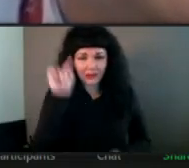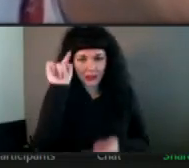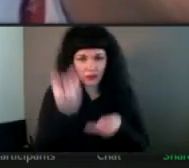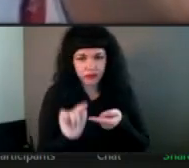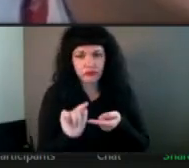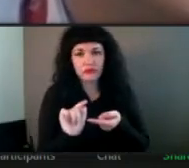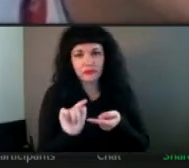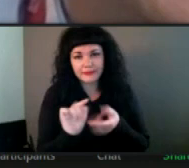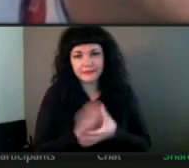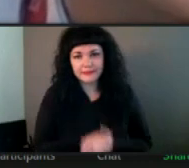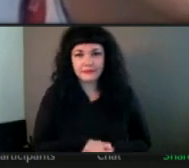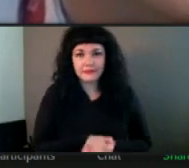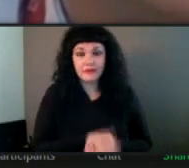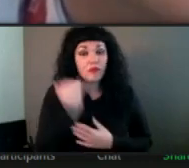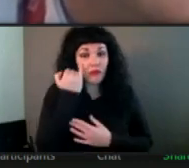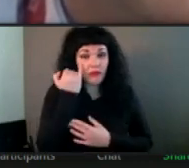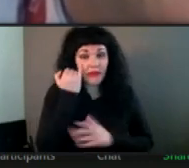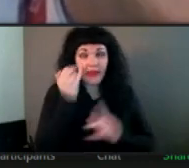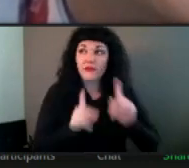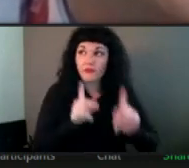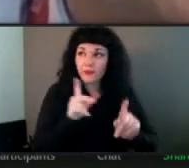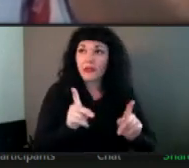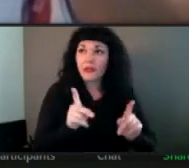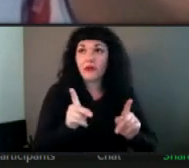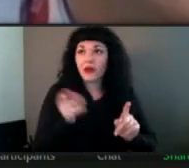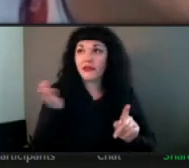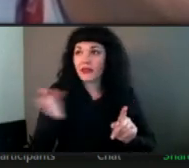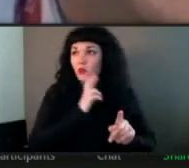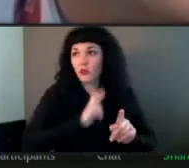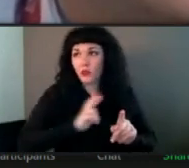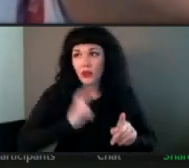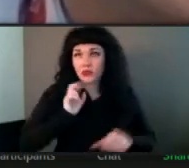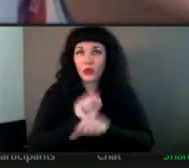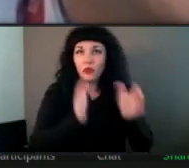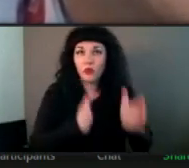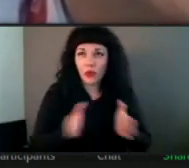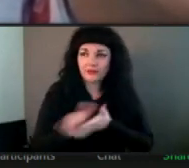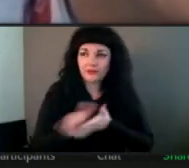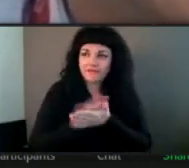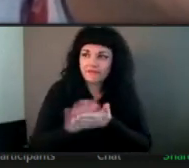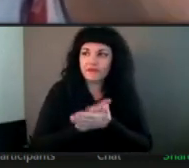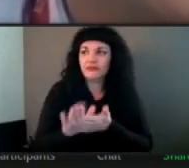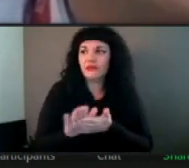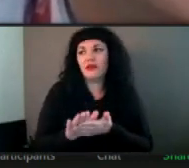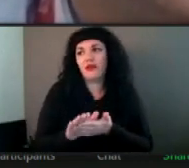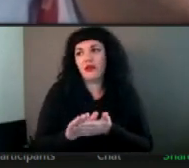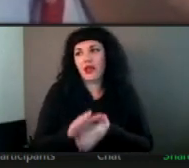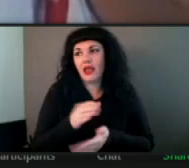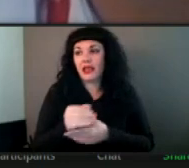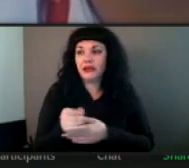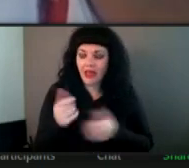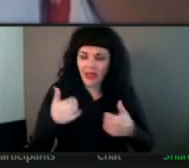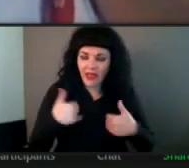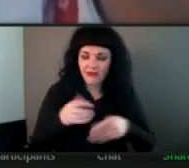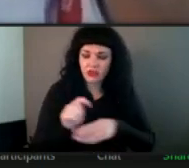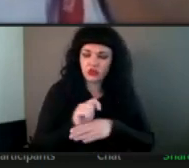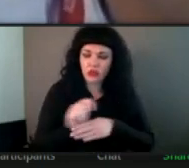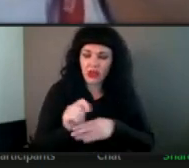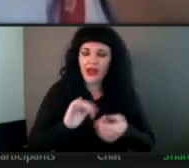you know, people were washing their hands and the wait staff and the managers were trained on proper cleaning techniques.